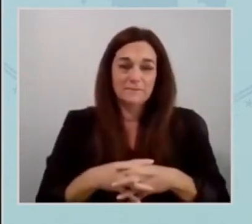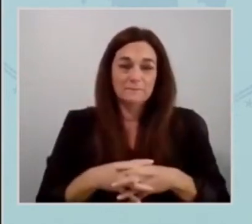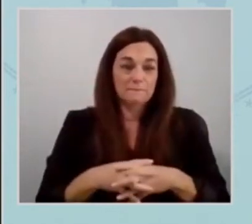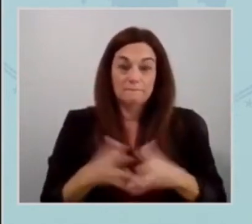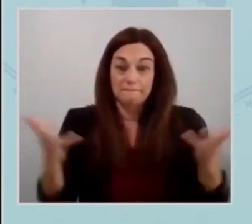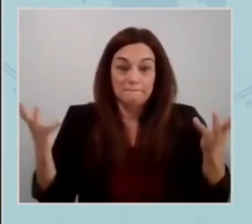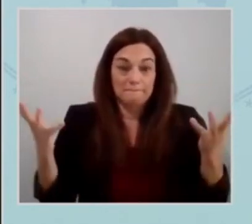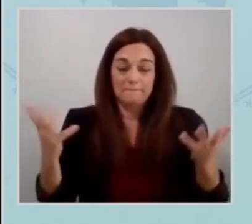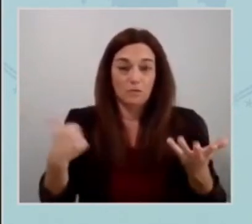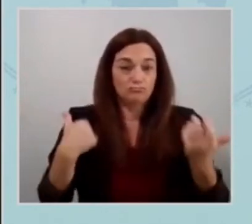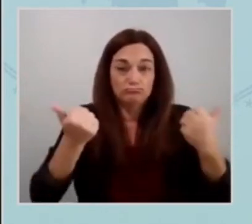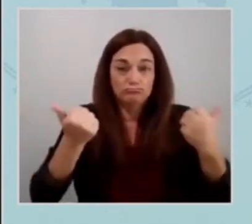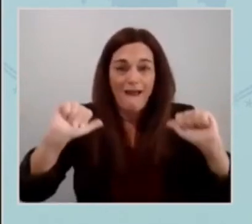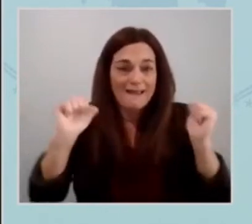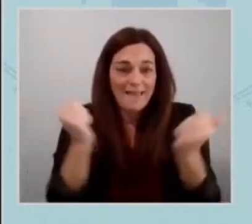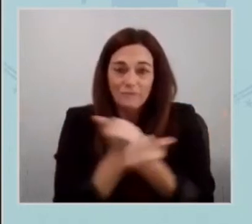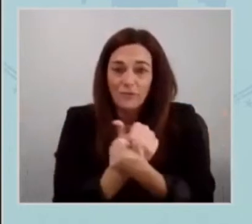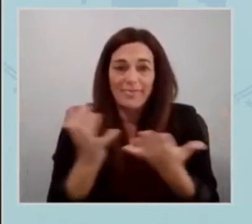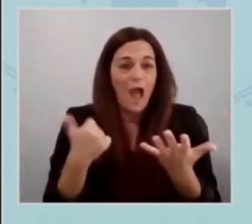I don't